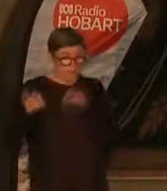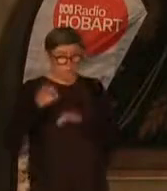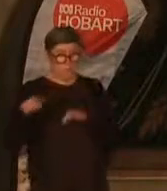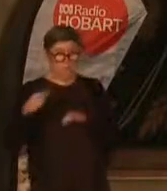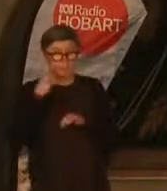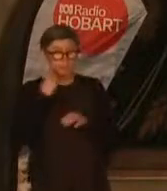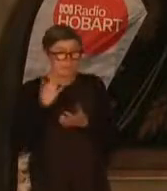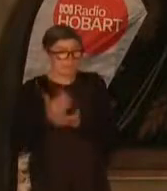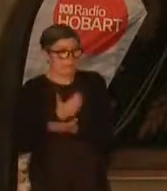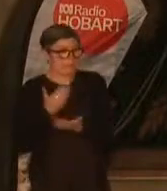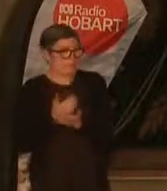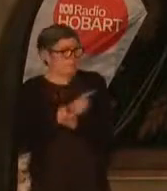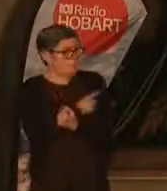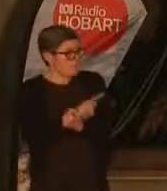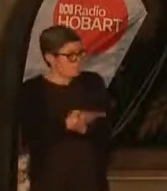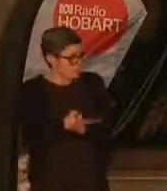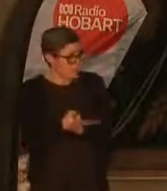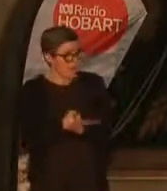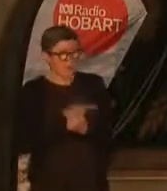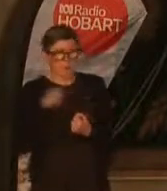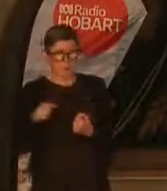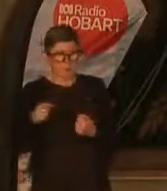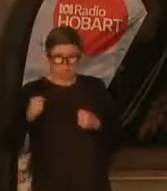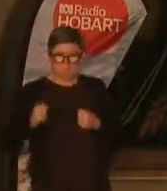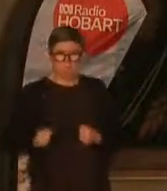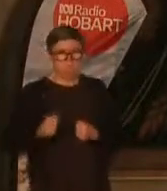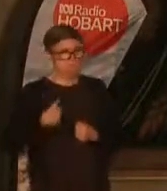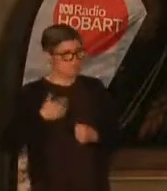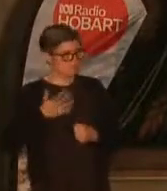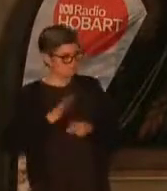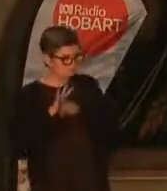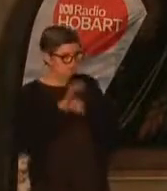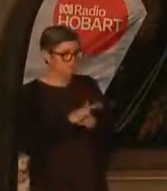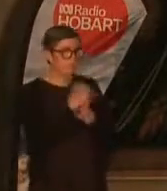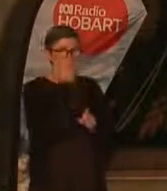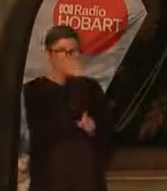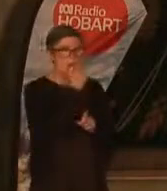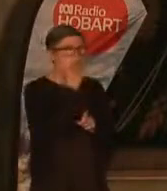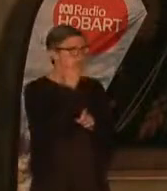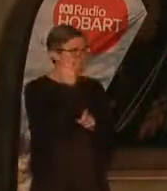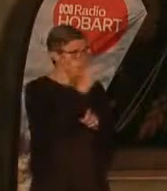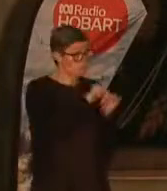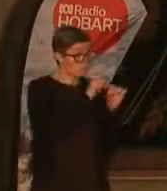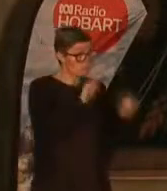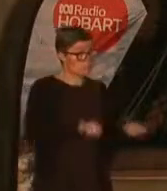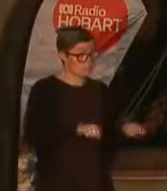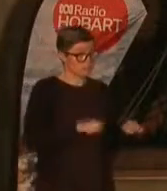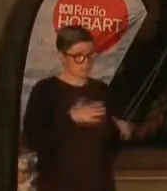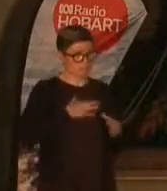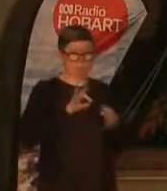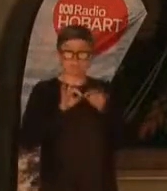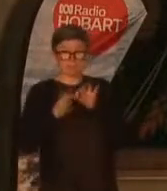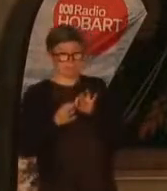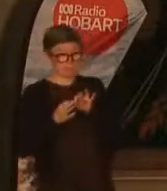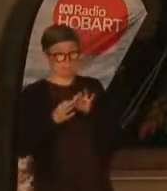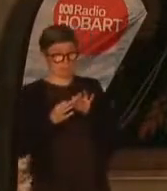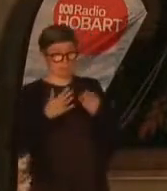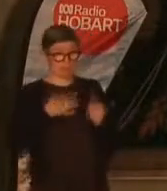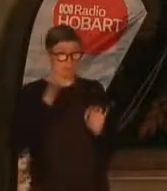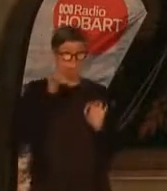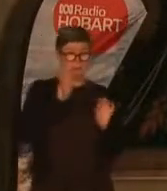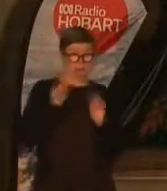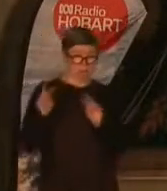hang on to their power, and they felt that they needed to attack Maori knowledge systems as a way, this is my interpretation after my